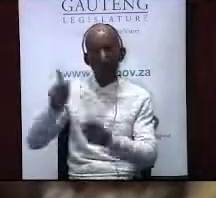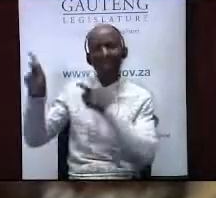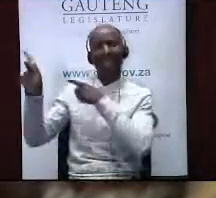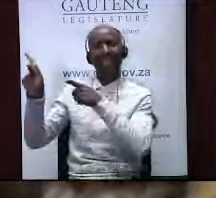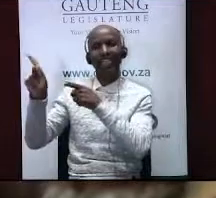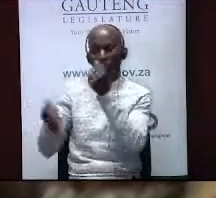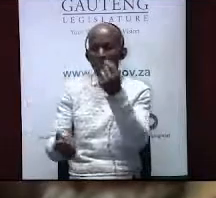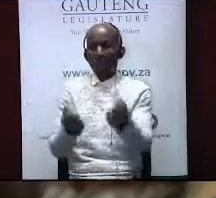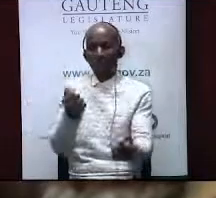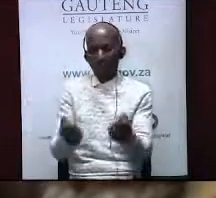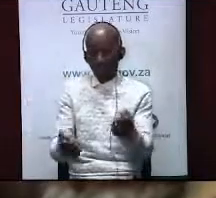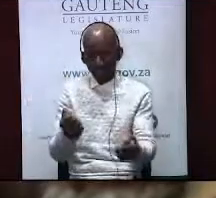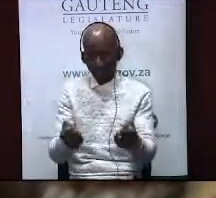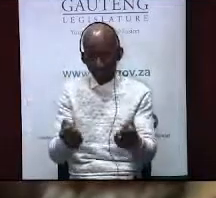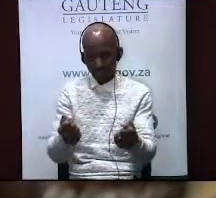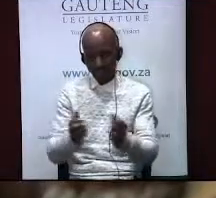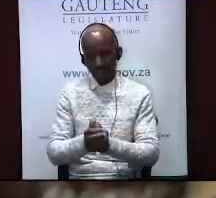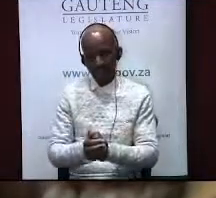Kagiso